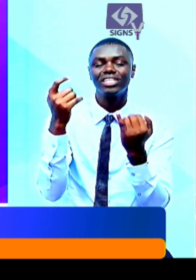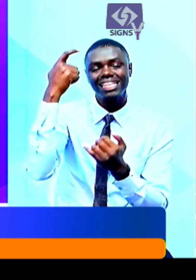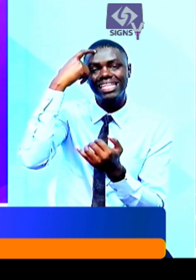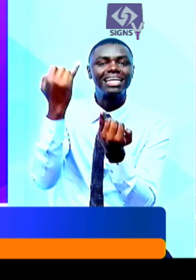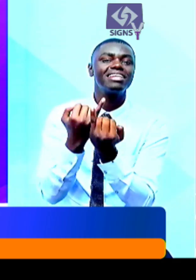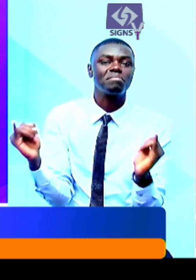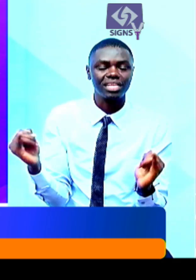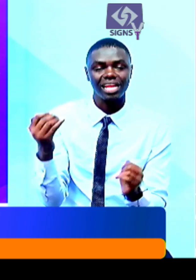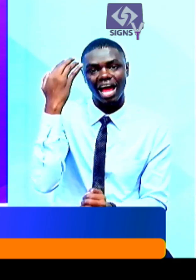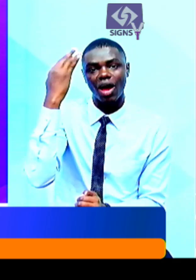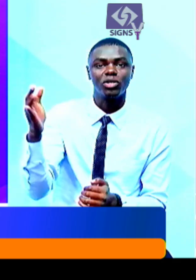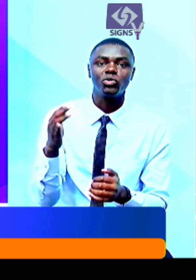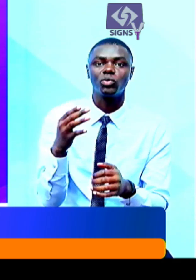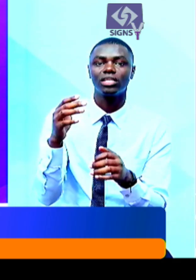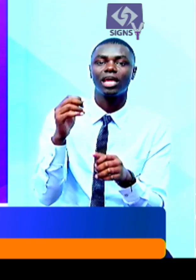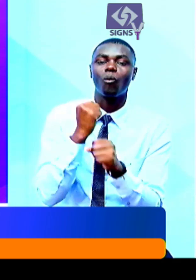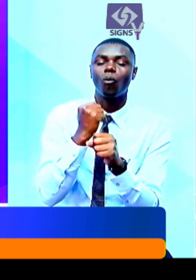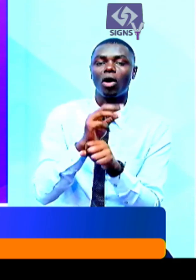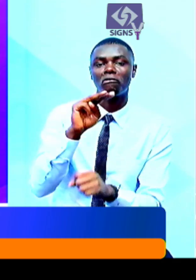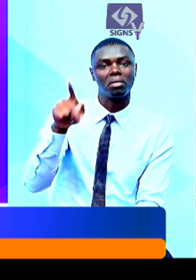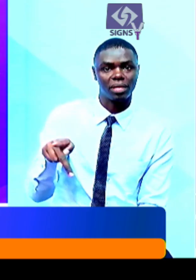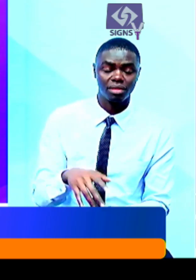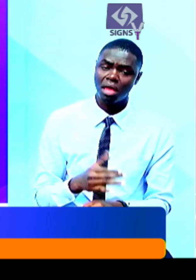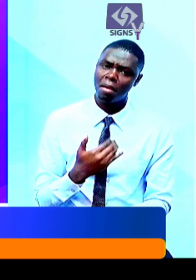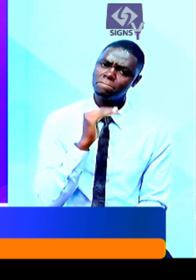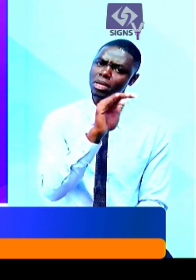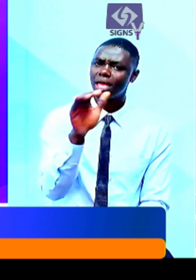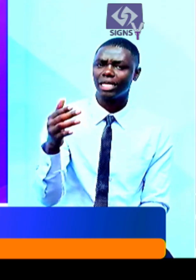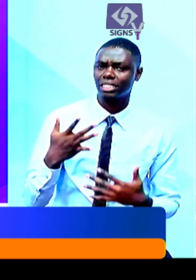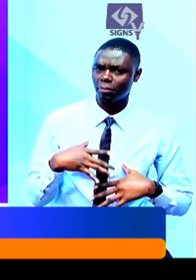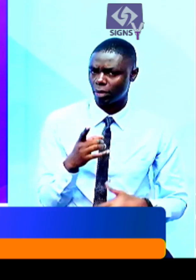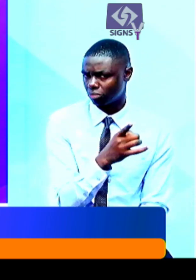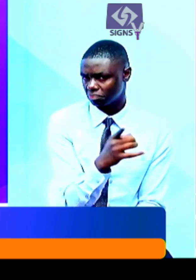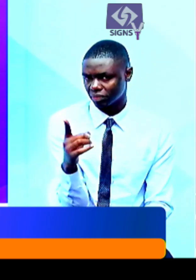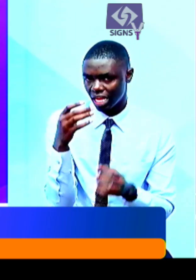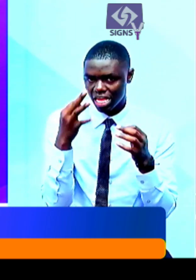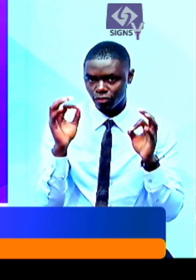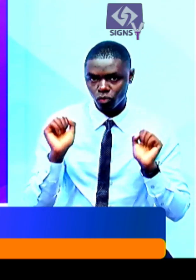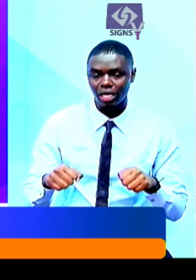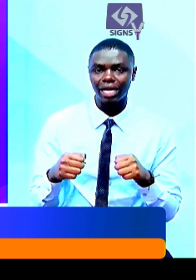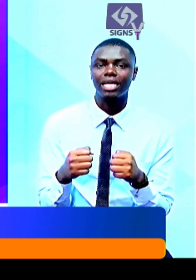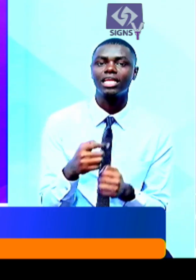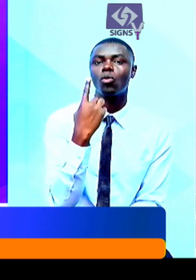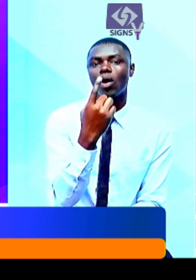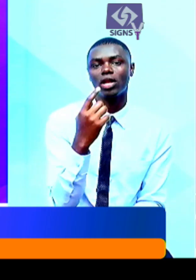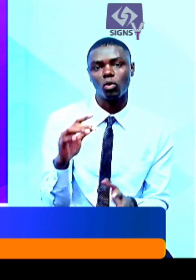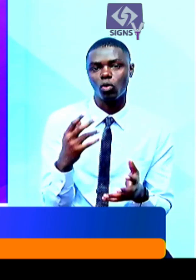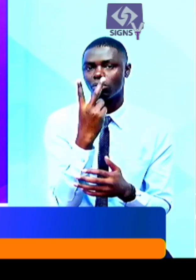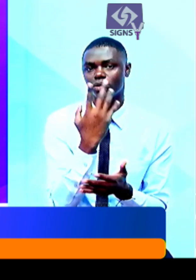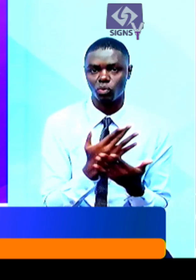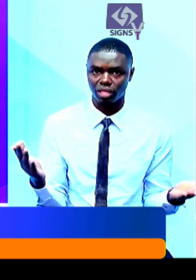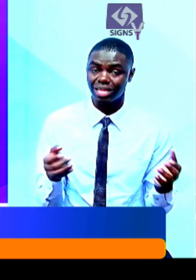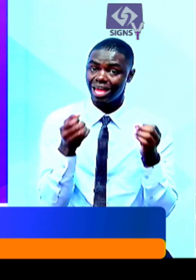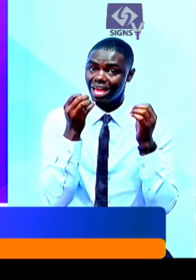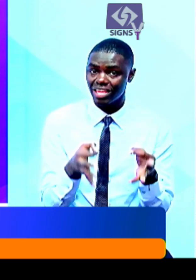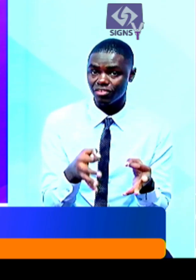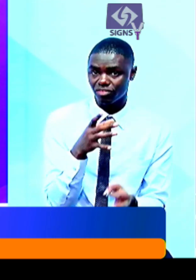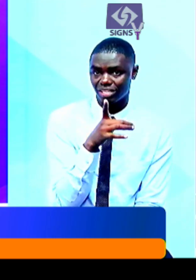what legislature should be doing. So I'm asking the Gen Z, if we can agree on one or two things, that if